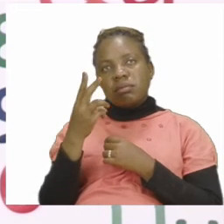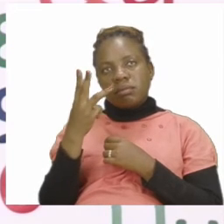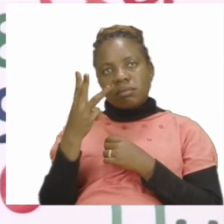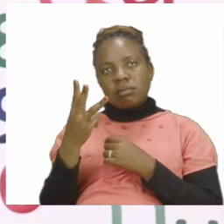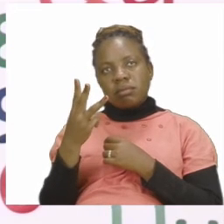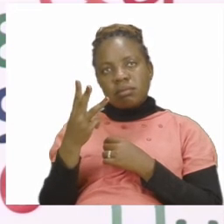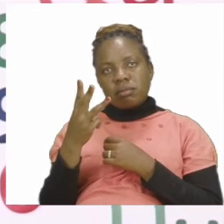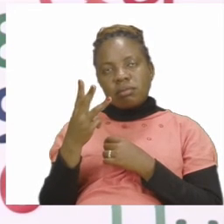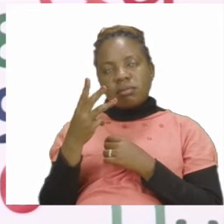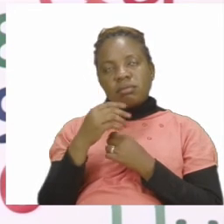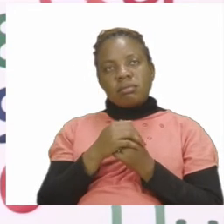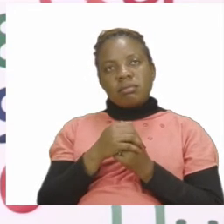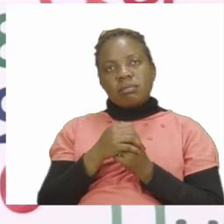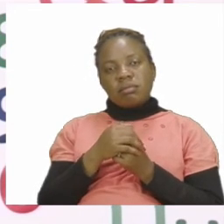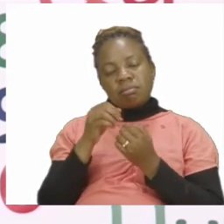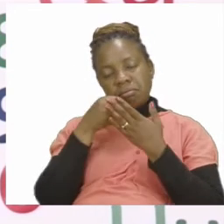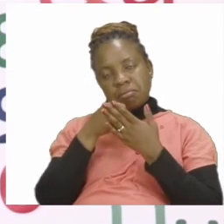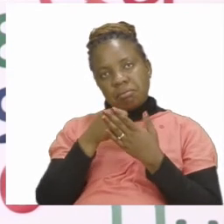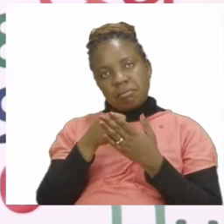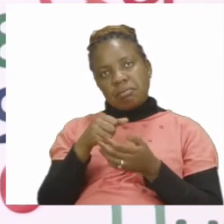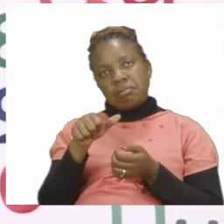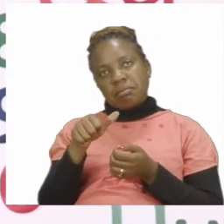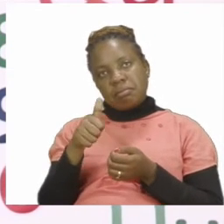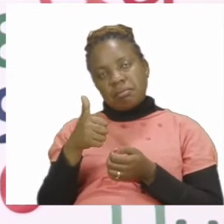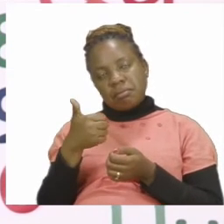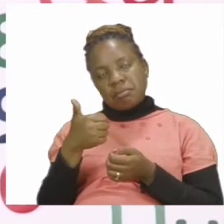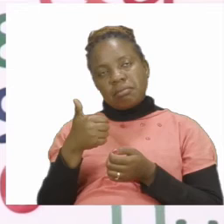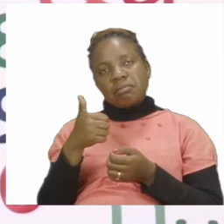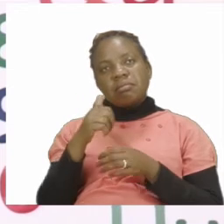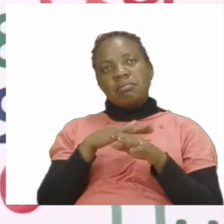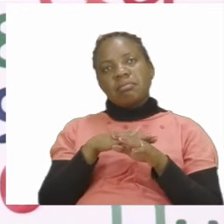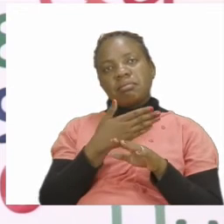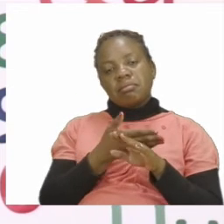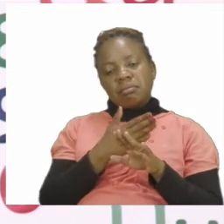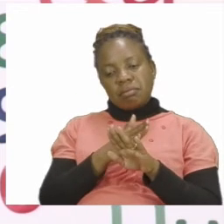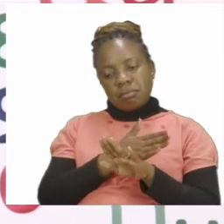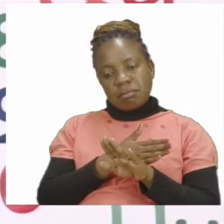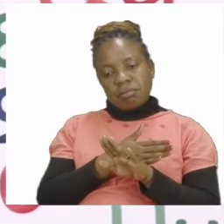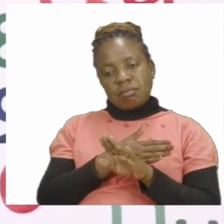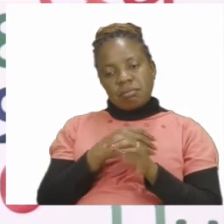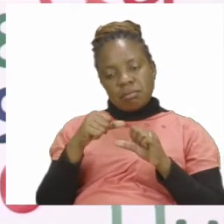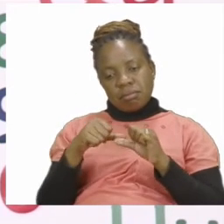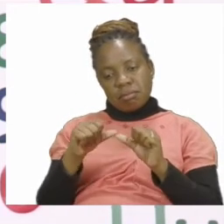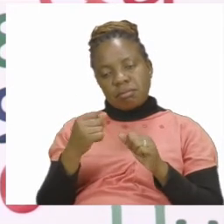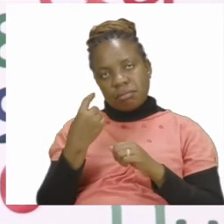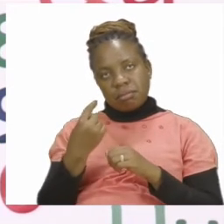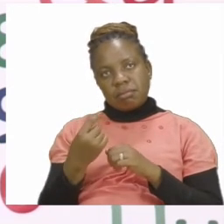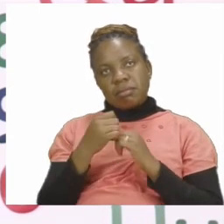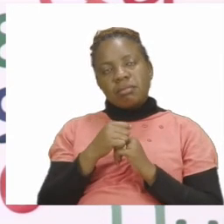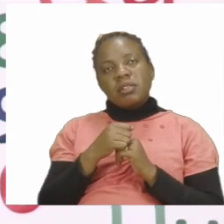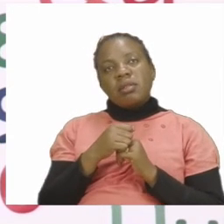923. Let's quickly try another one before you continue with the rest. Here we have